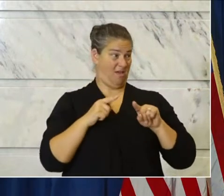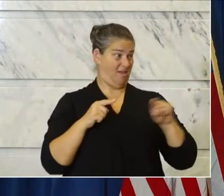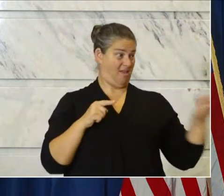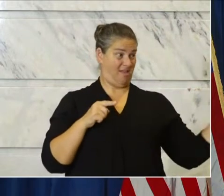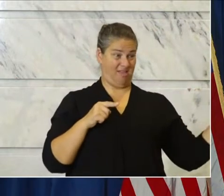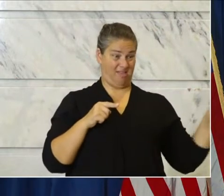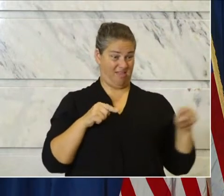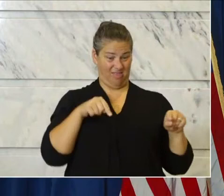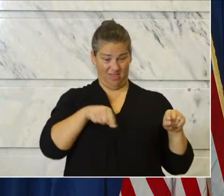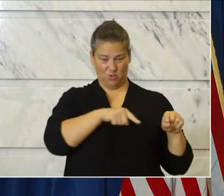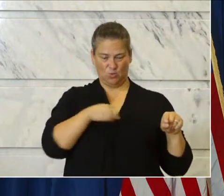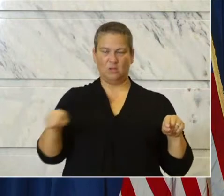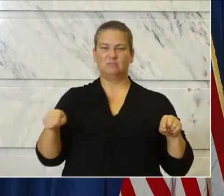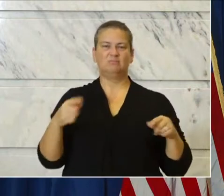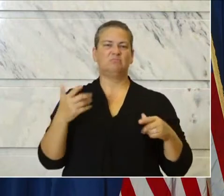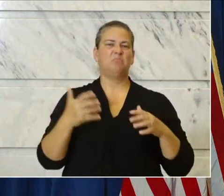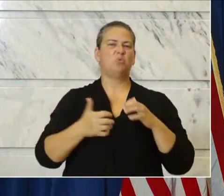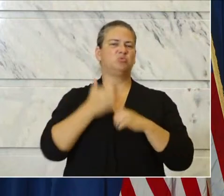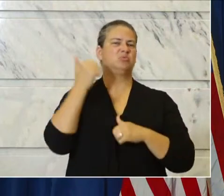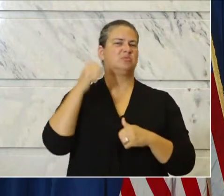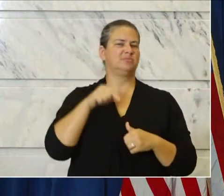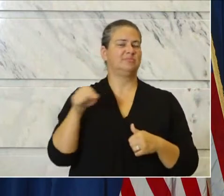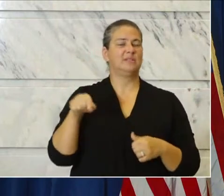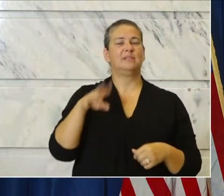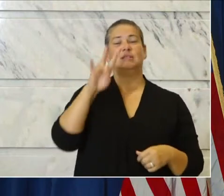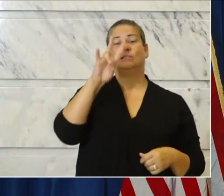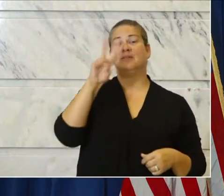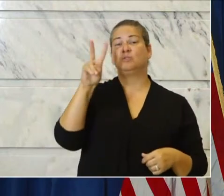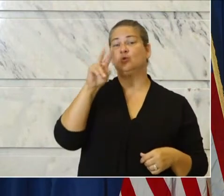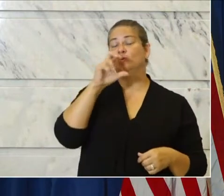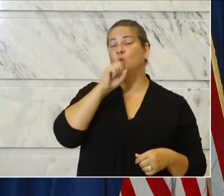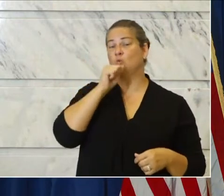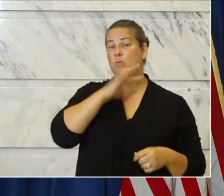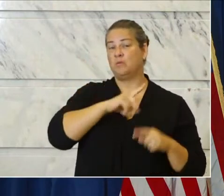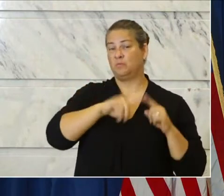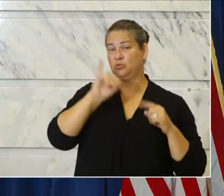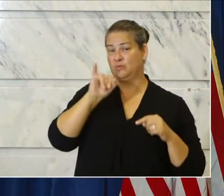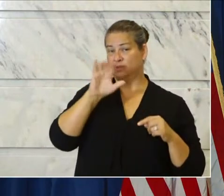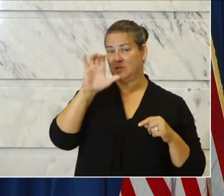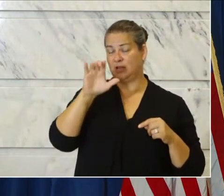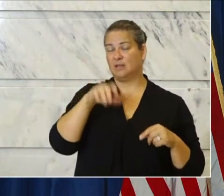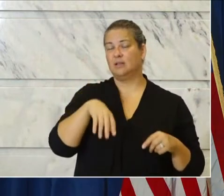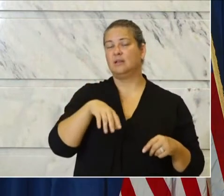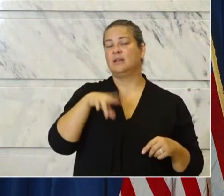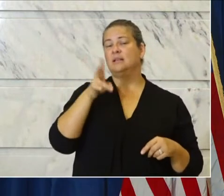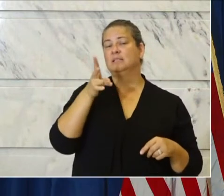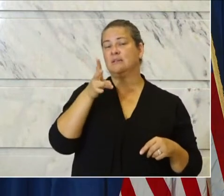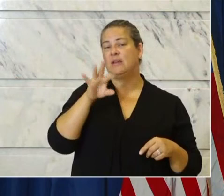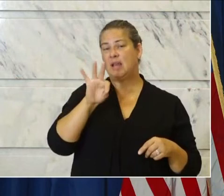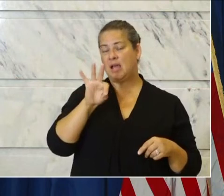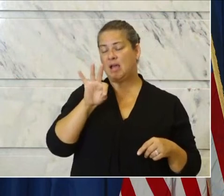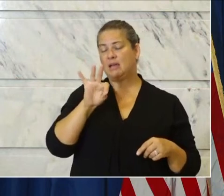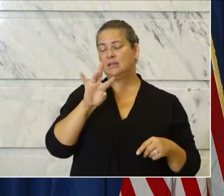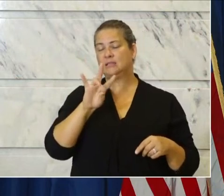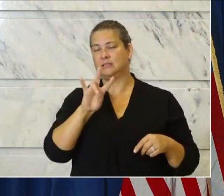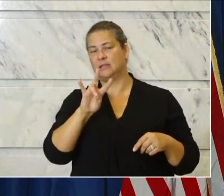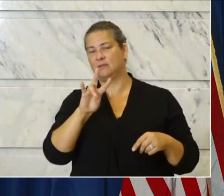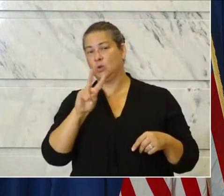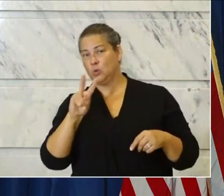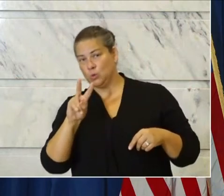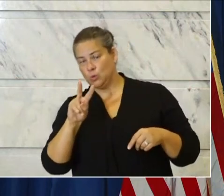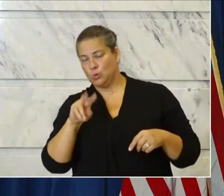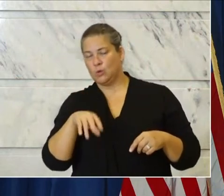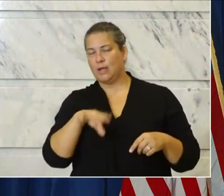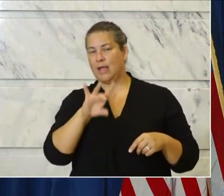list includes a 72-year-old woman from Jefferson, and then also a 79, a 72, and